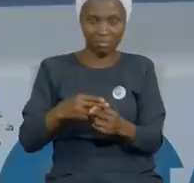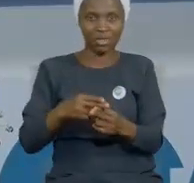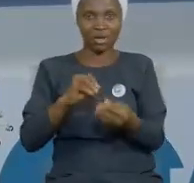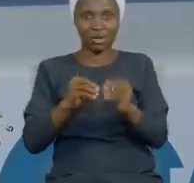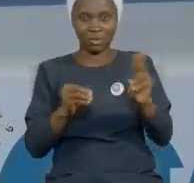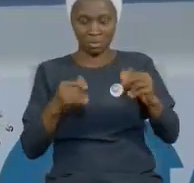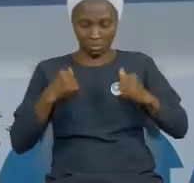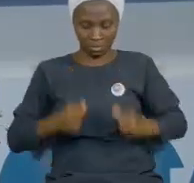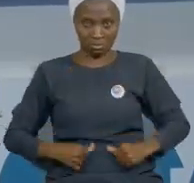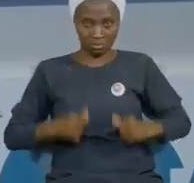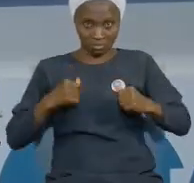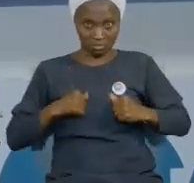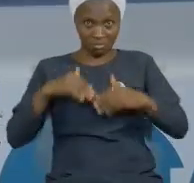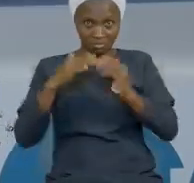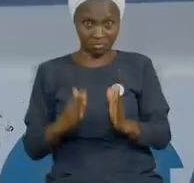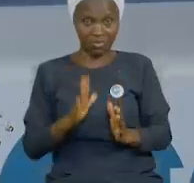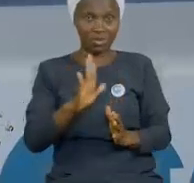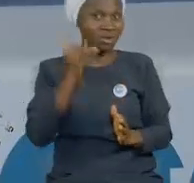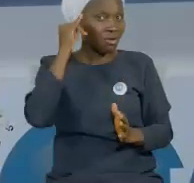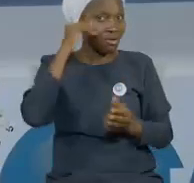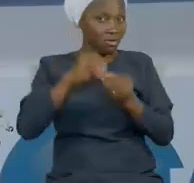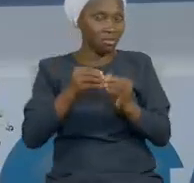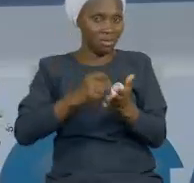Let the indications be clear.